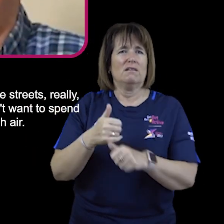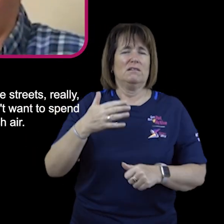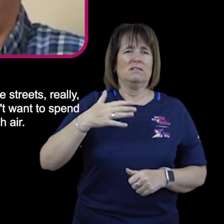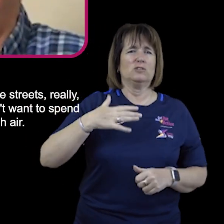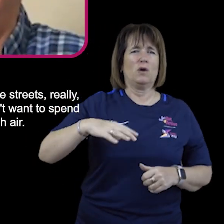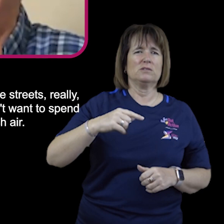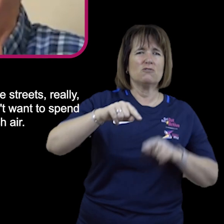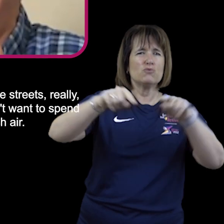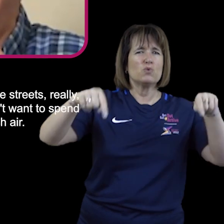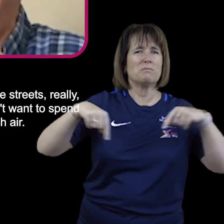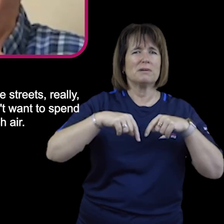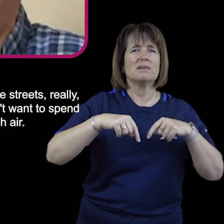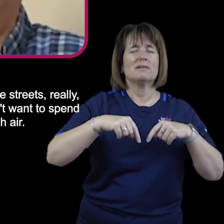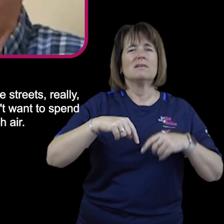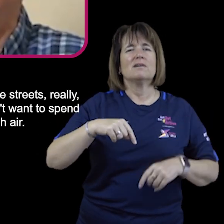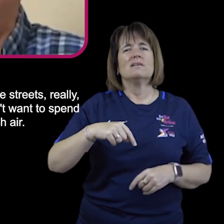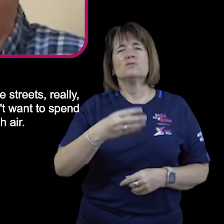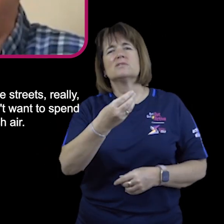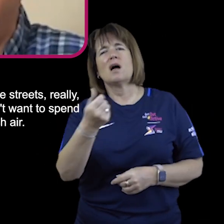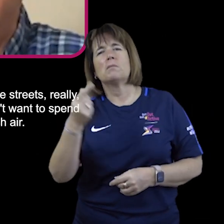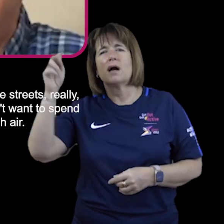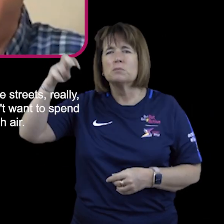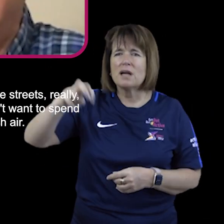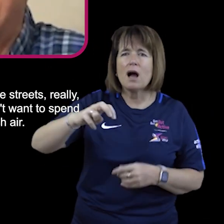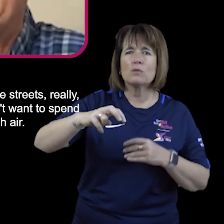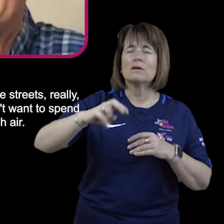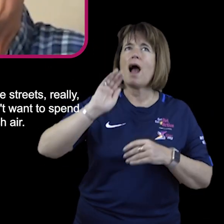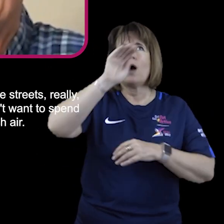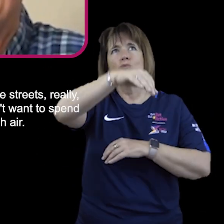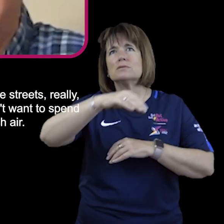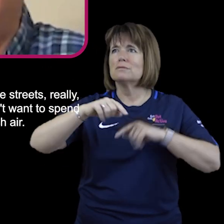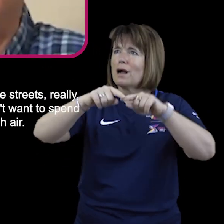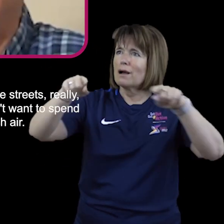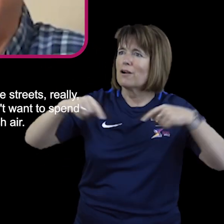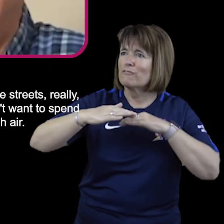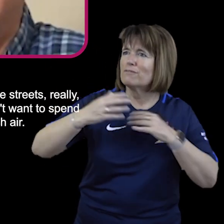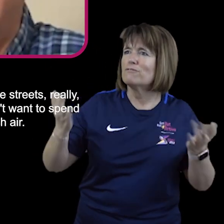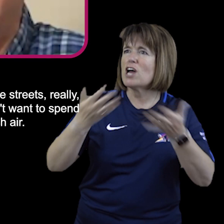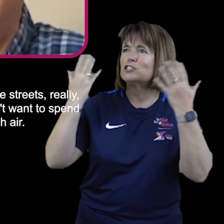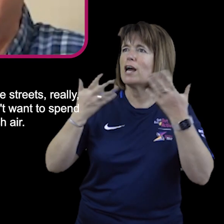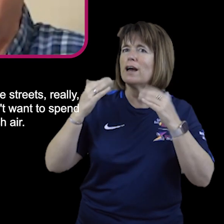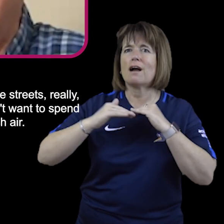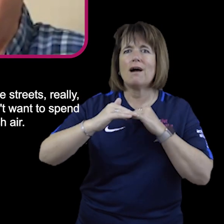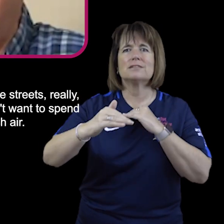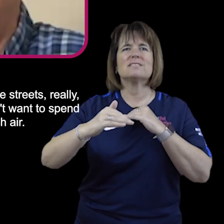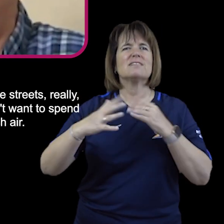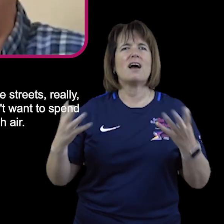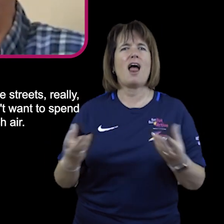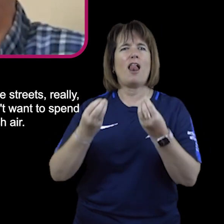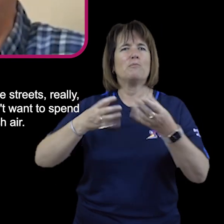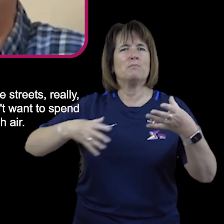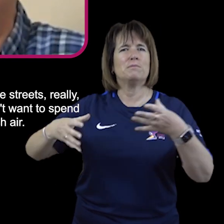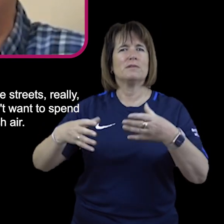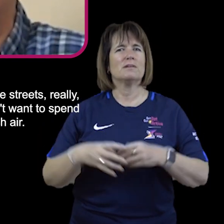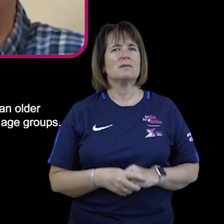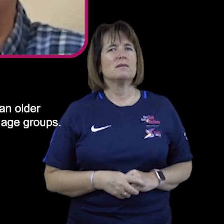life in a room, do they? No. So some guys come down to the garden to get fresh air. And so,